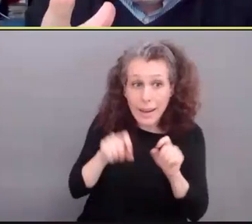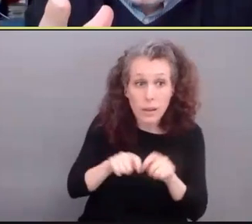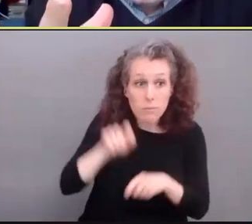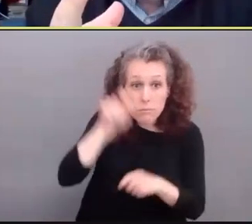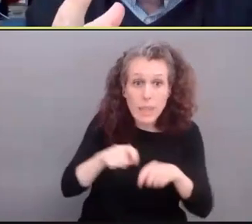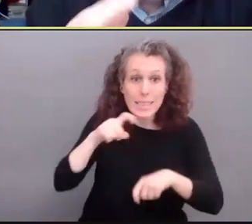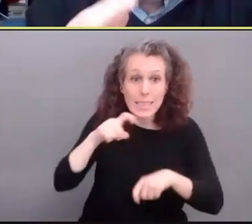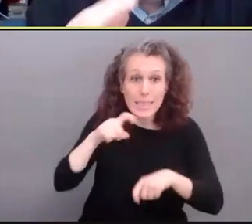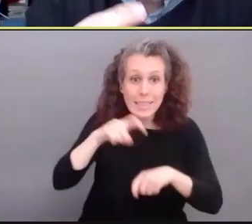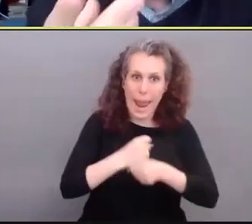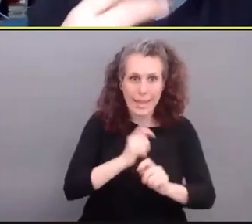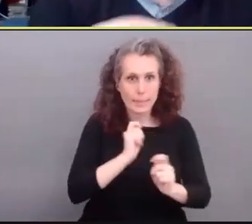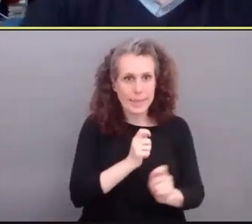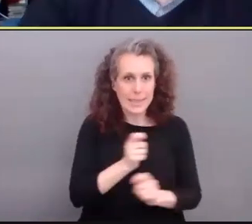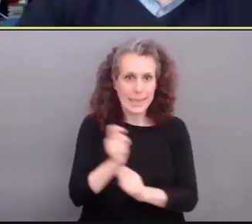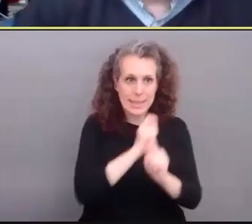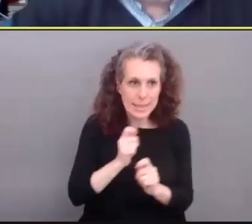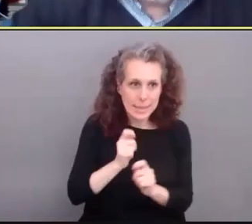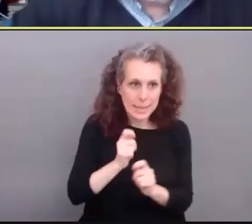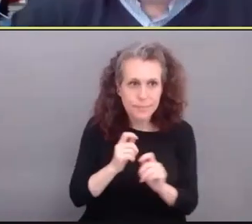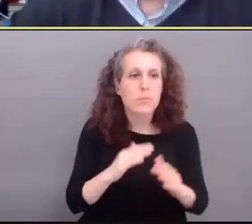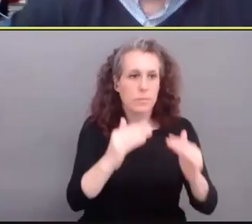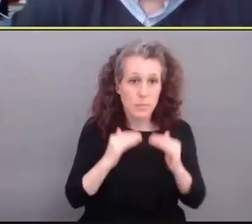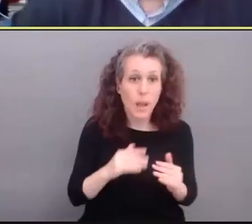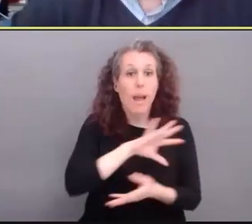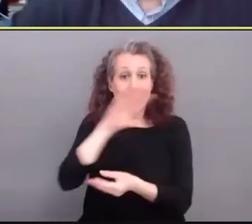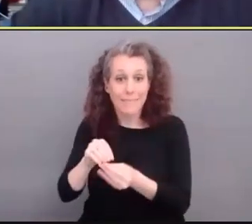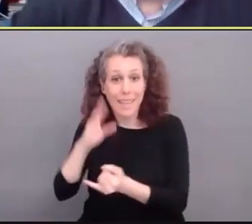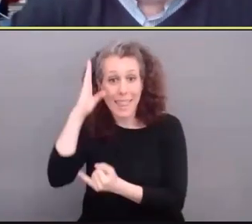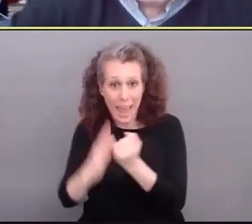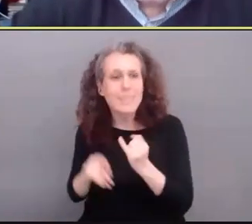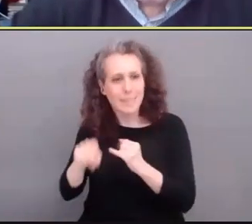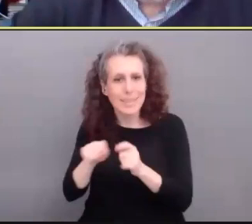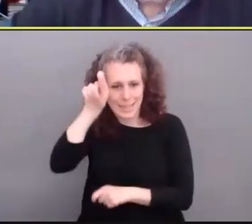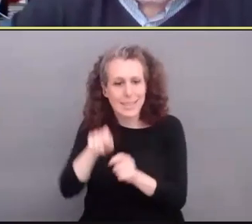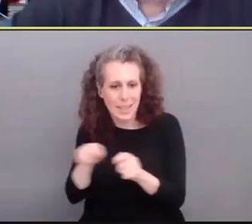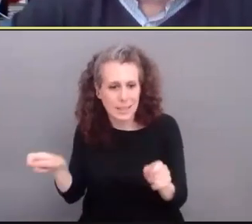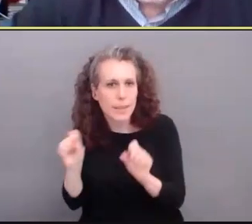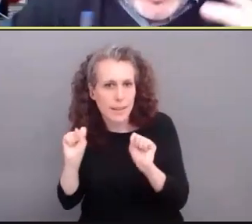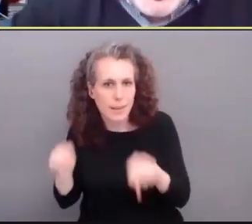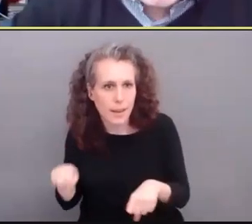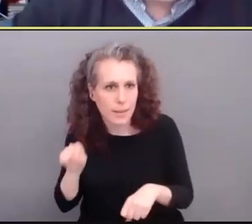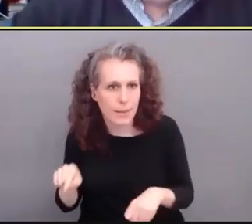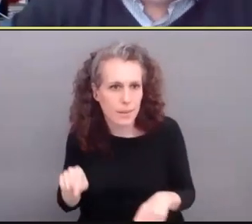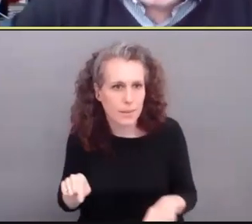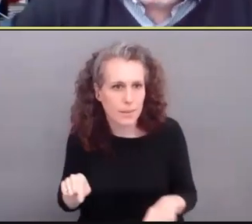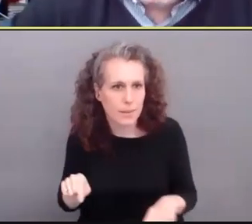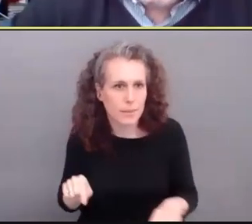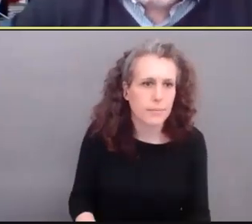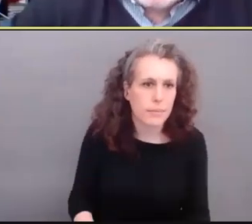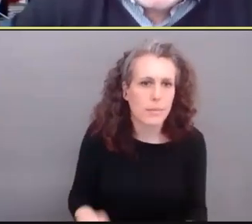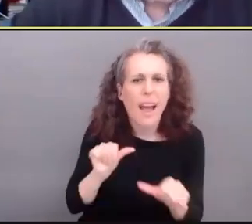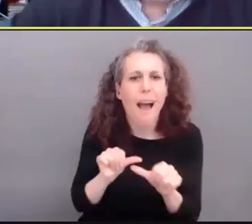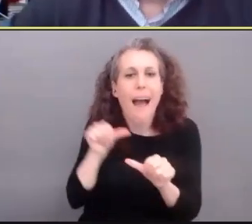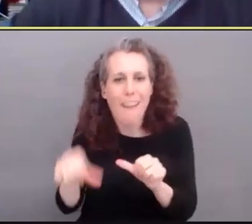phase, and also it's possible a conformity assessment in the completion, is a post-occupancy phase.